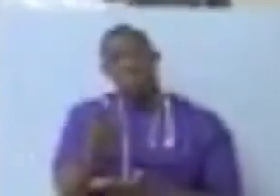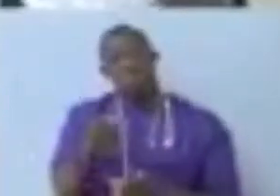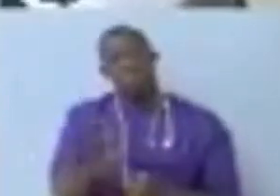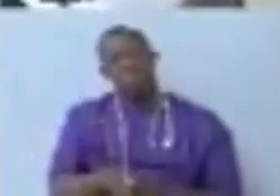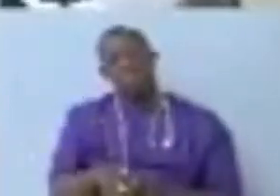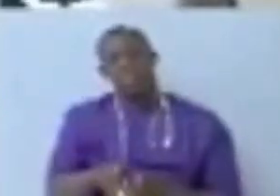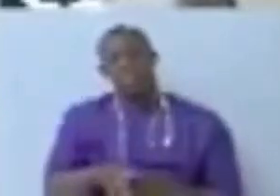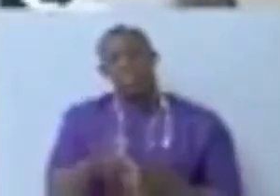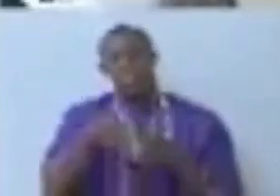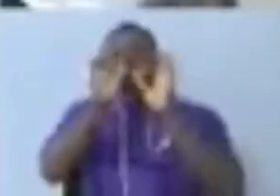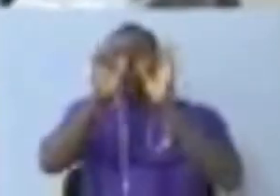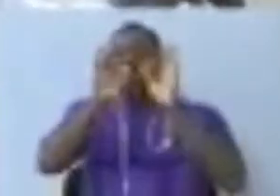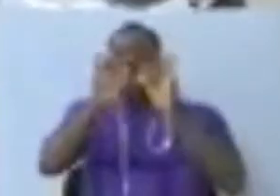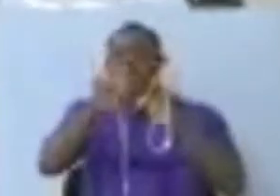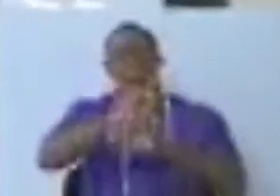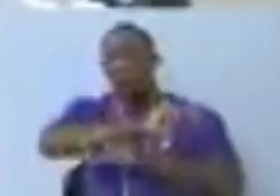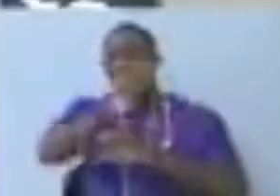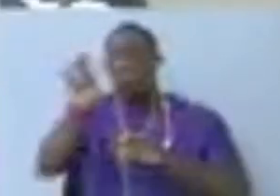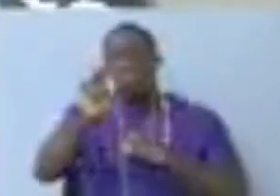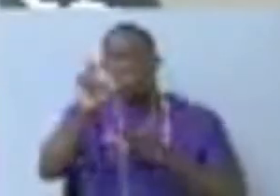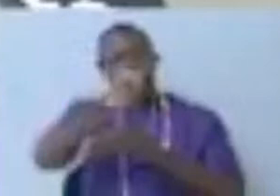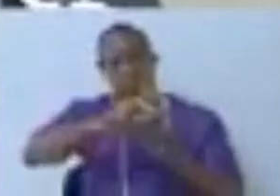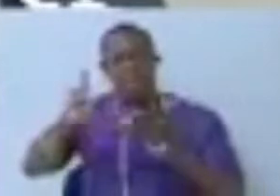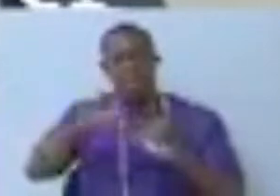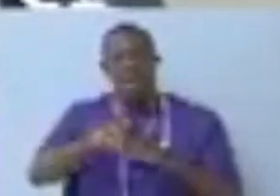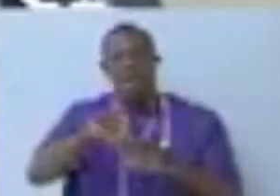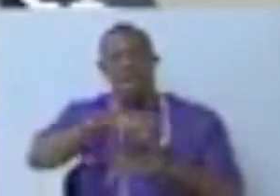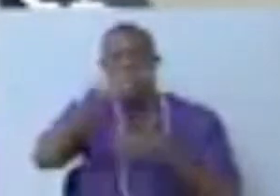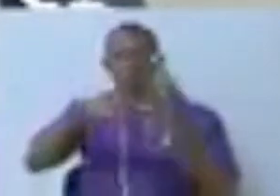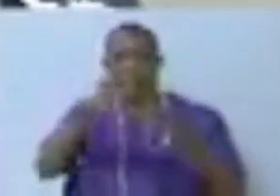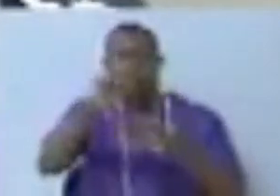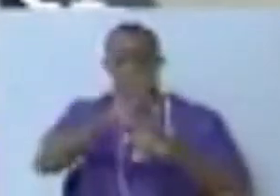You offer no explanation as to where you are. And